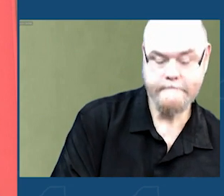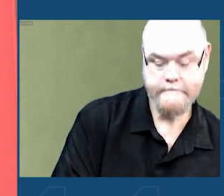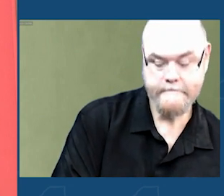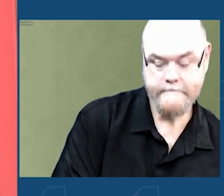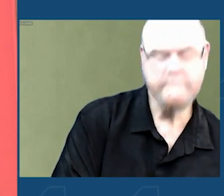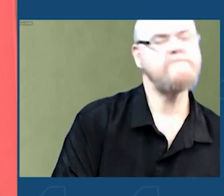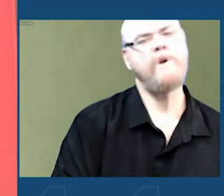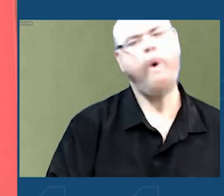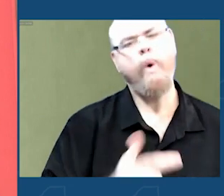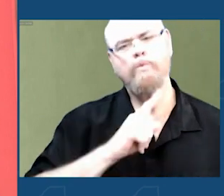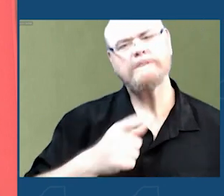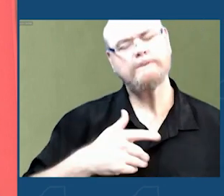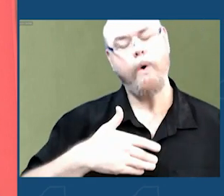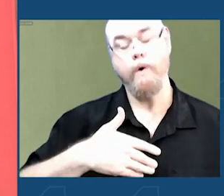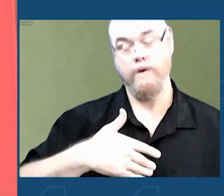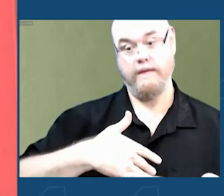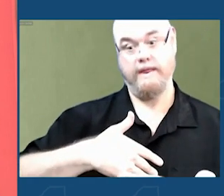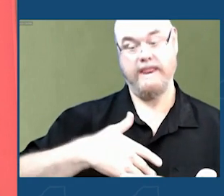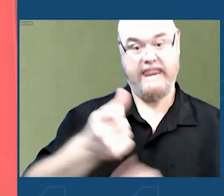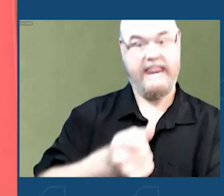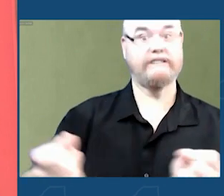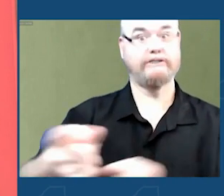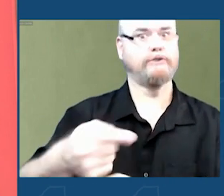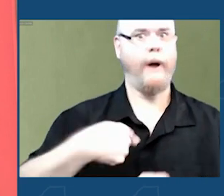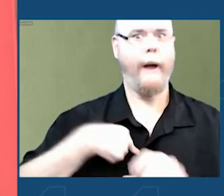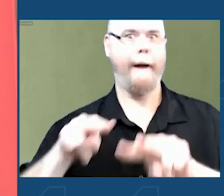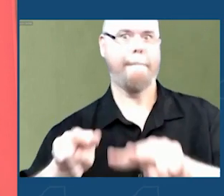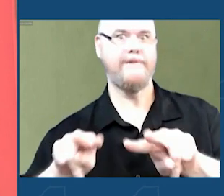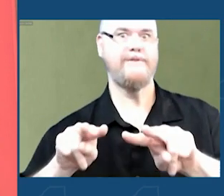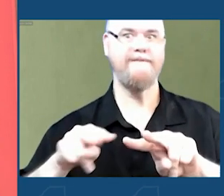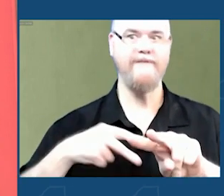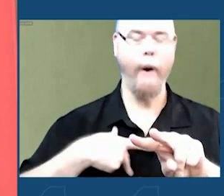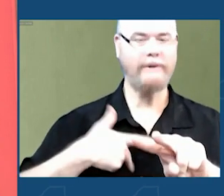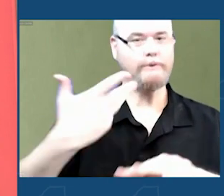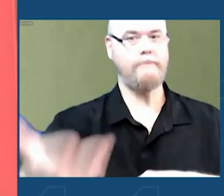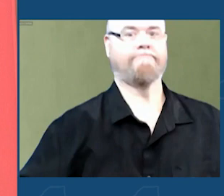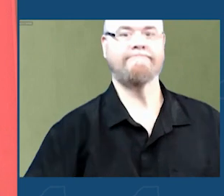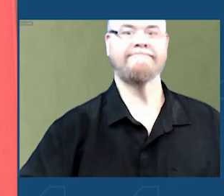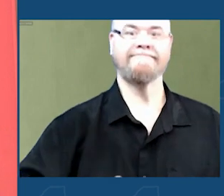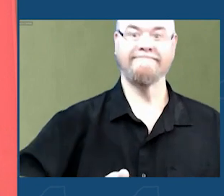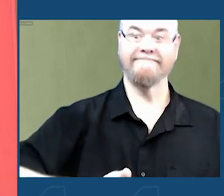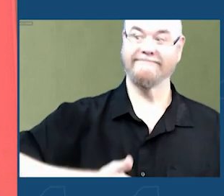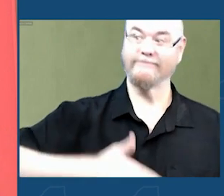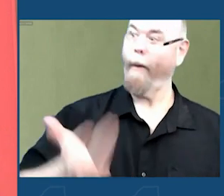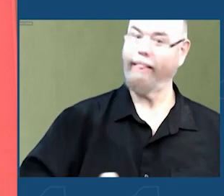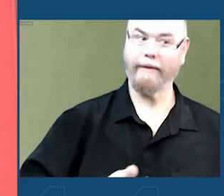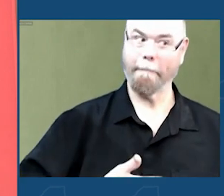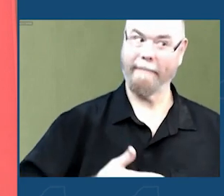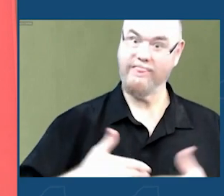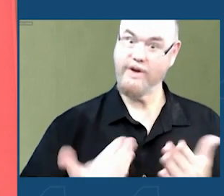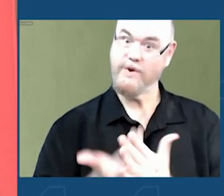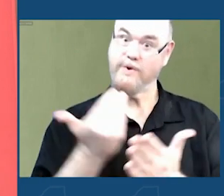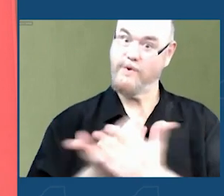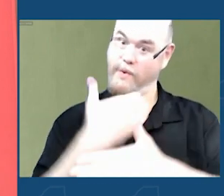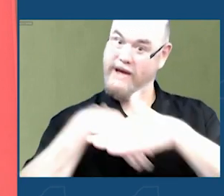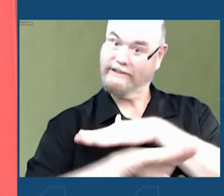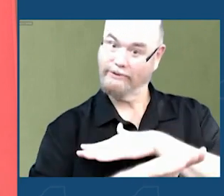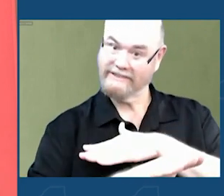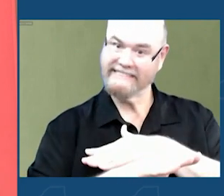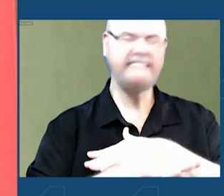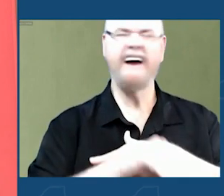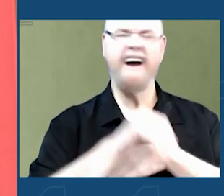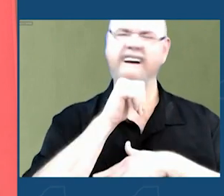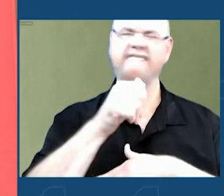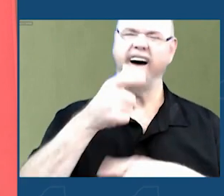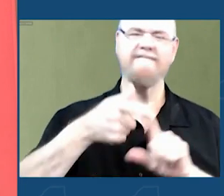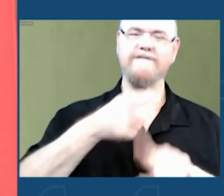everyone next year in our new entryway. So you'll come not into the south parking